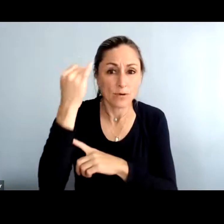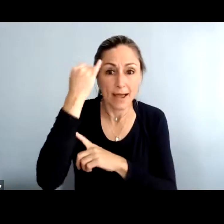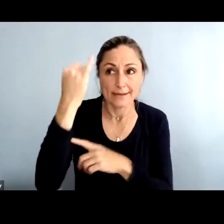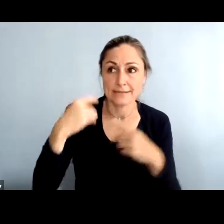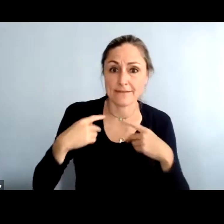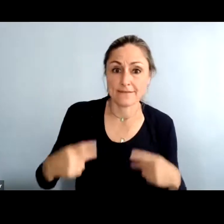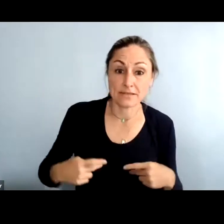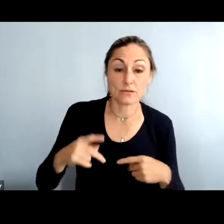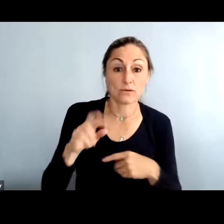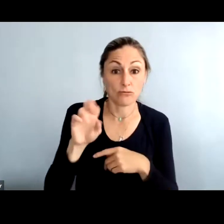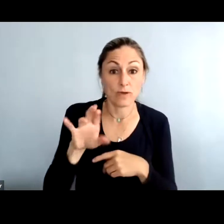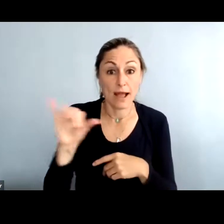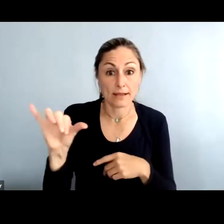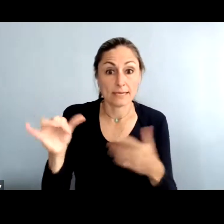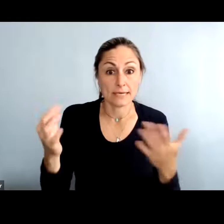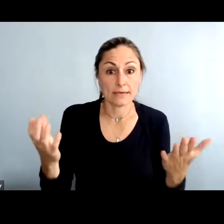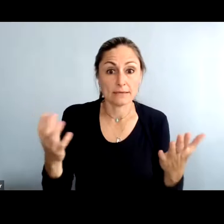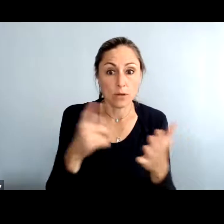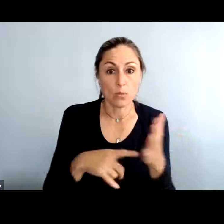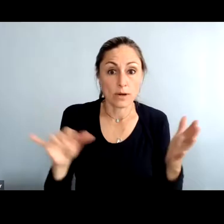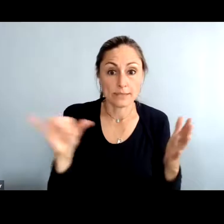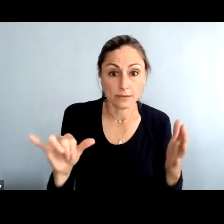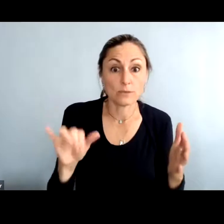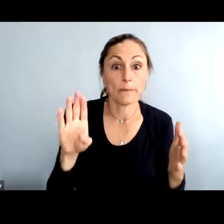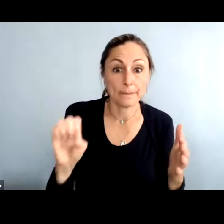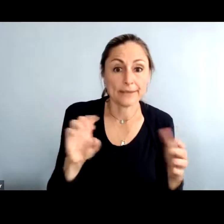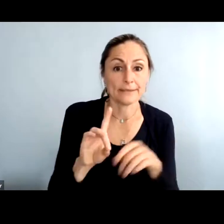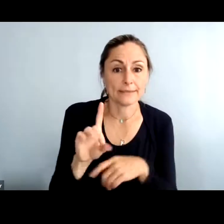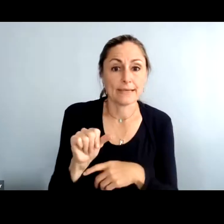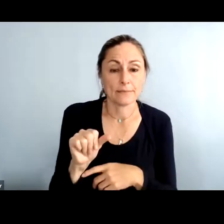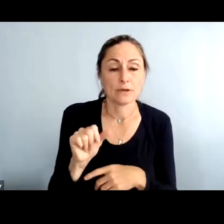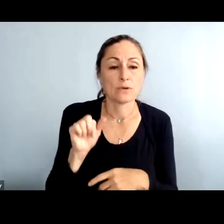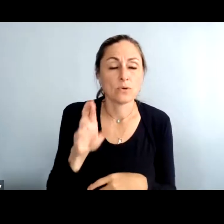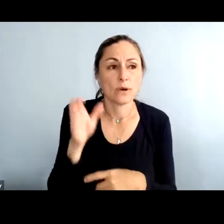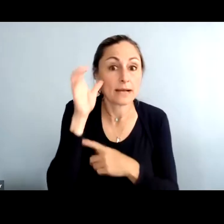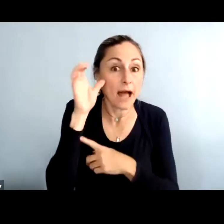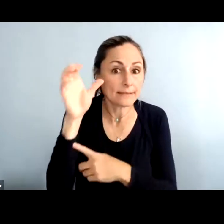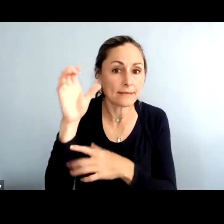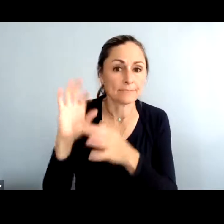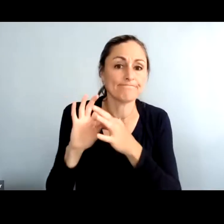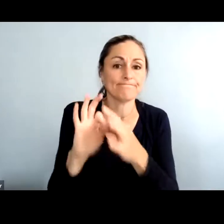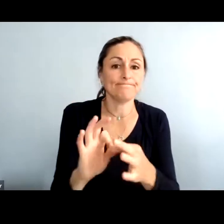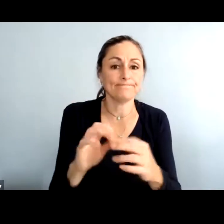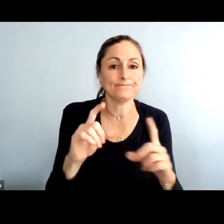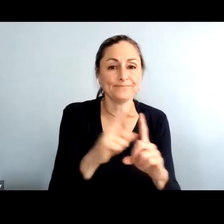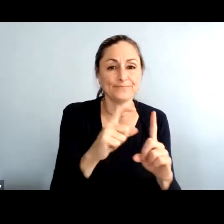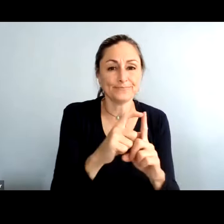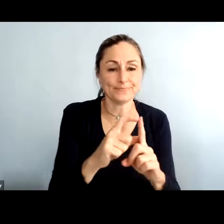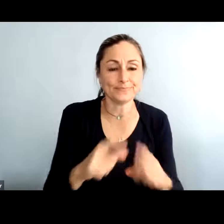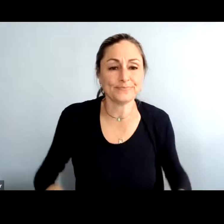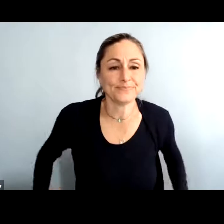realities of what it is like to be disabled, or concepts relating to the word.